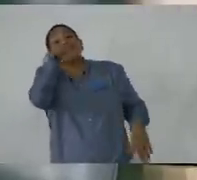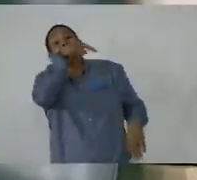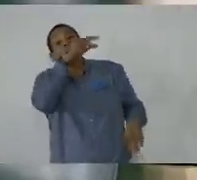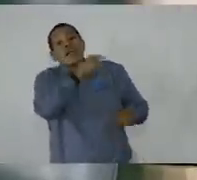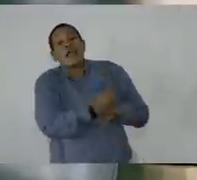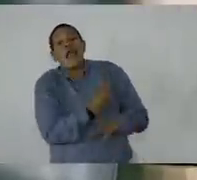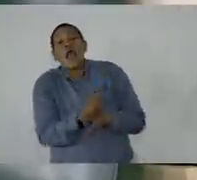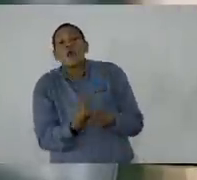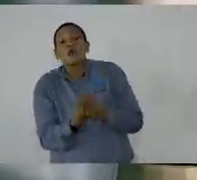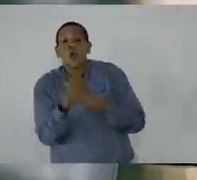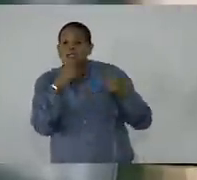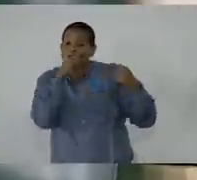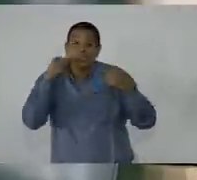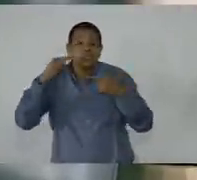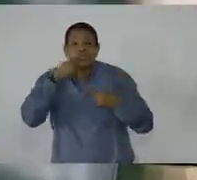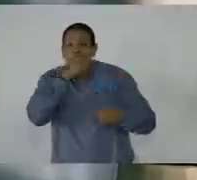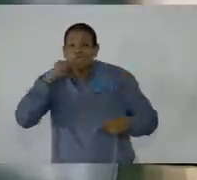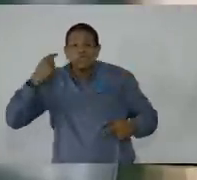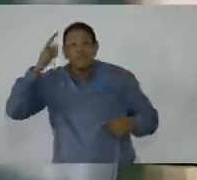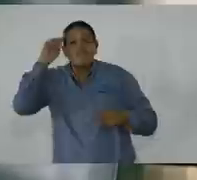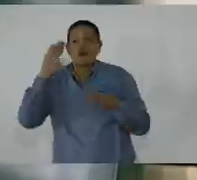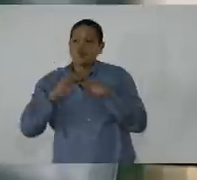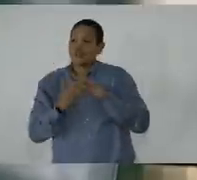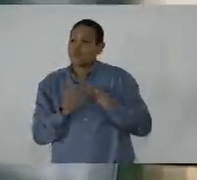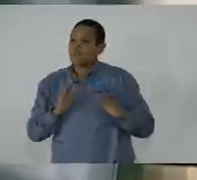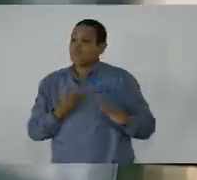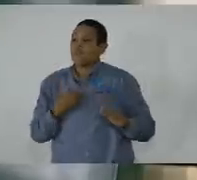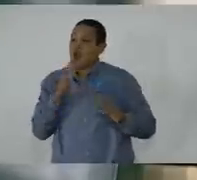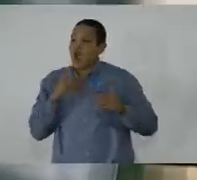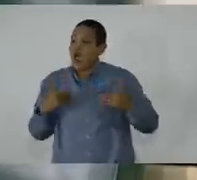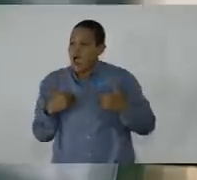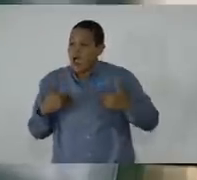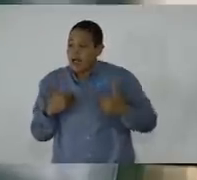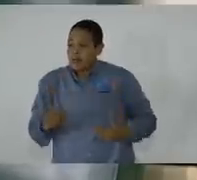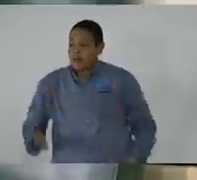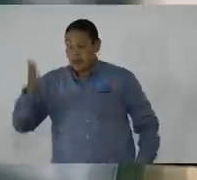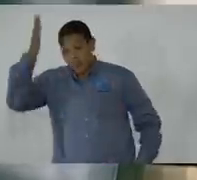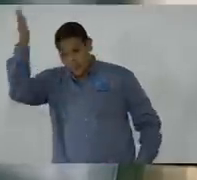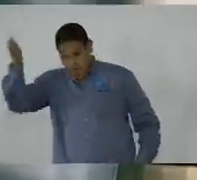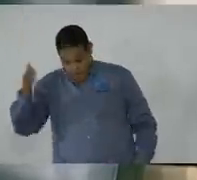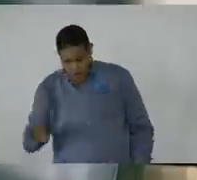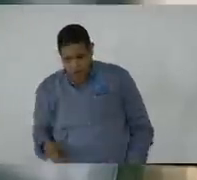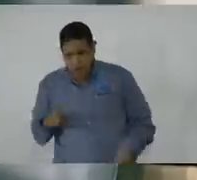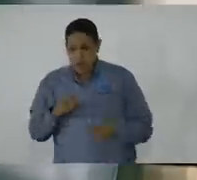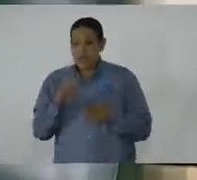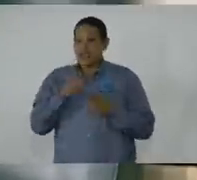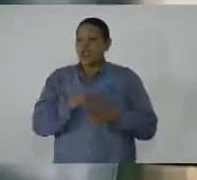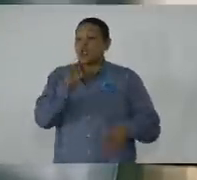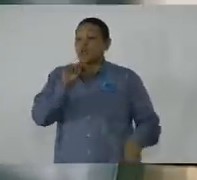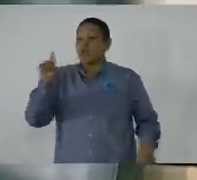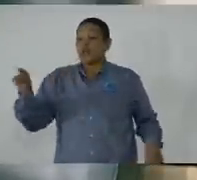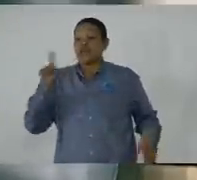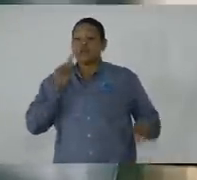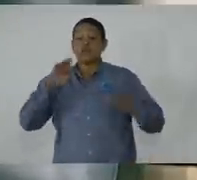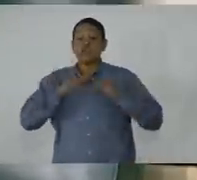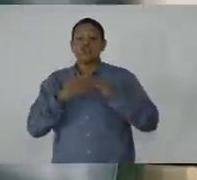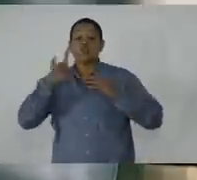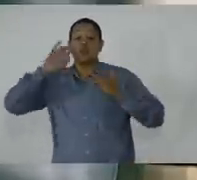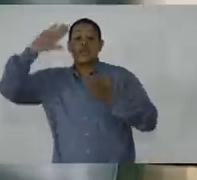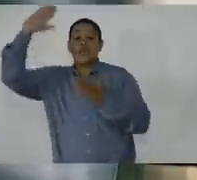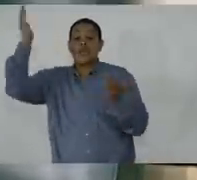corn for Jamaica, for our livestock industry there. And in 2020, Jamaica